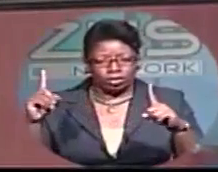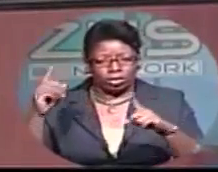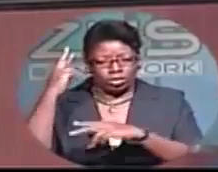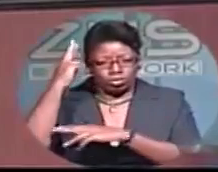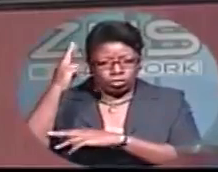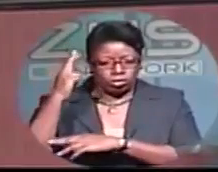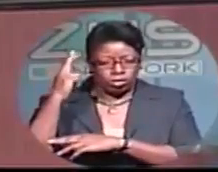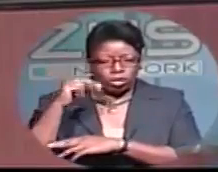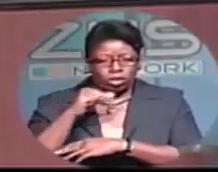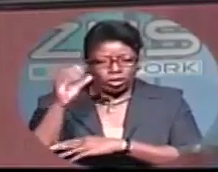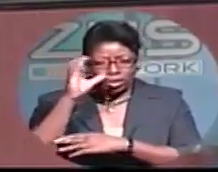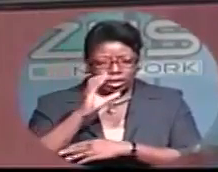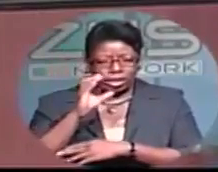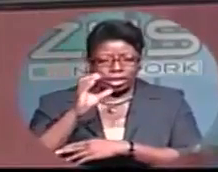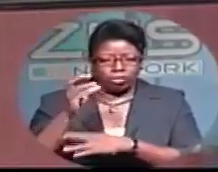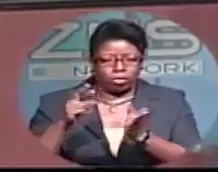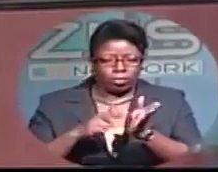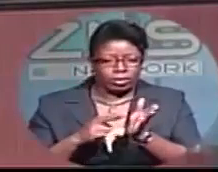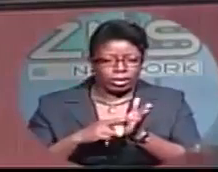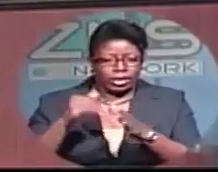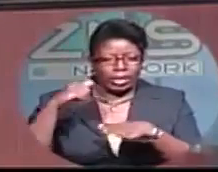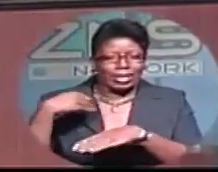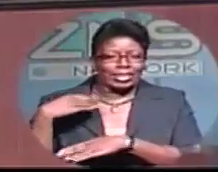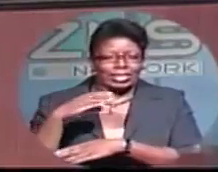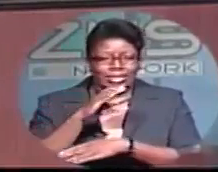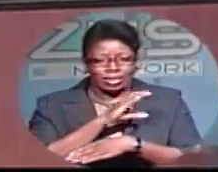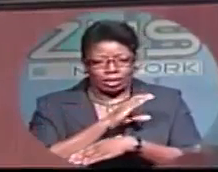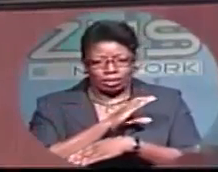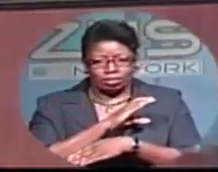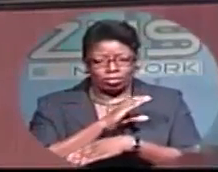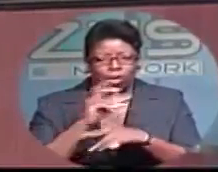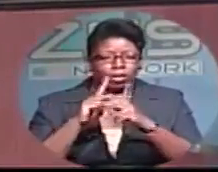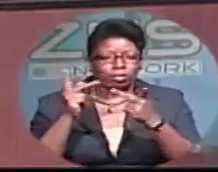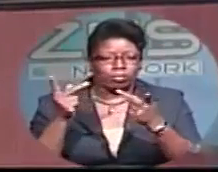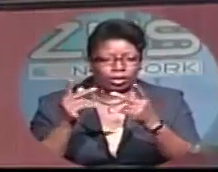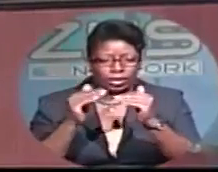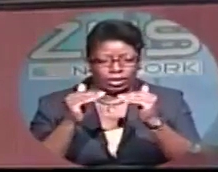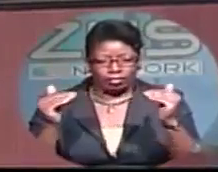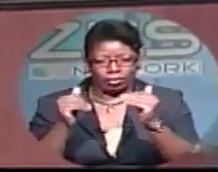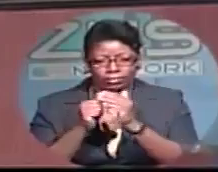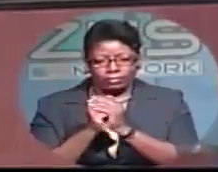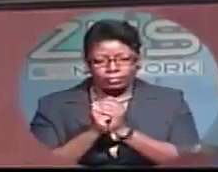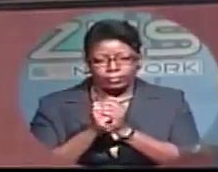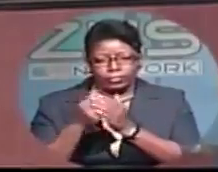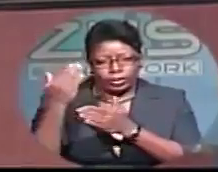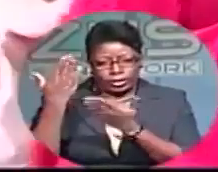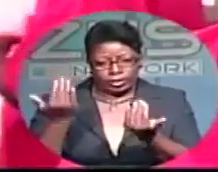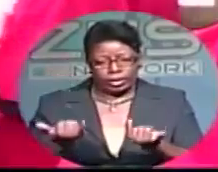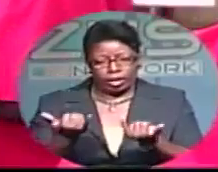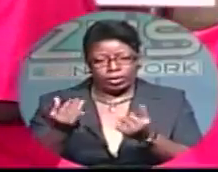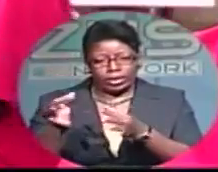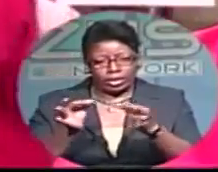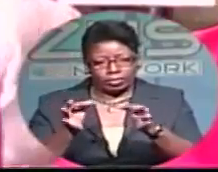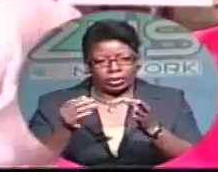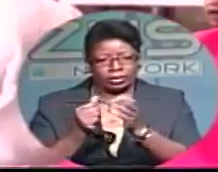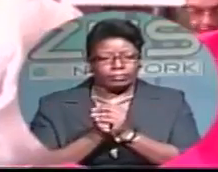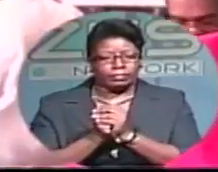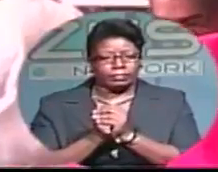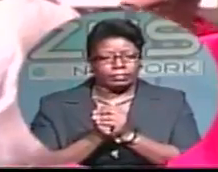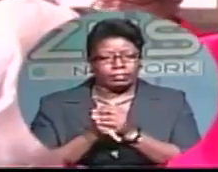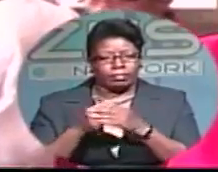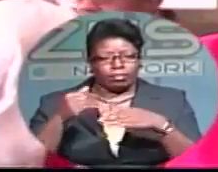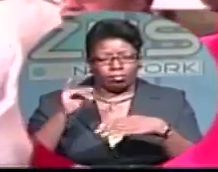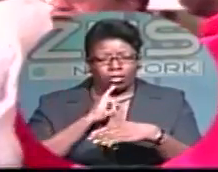his explanation. I have been involved in the front line of the FNM from I was president of the Torchbearers in